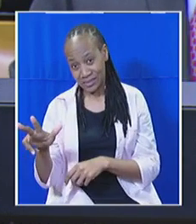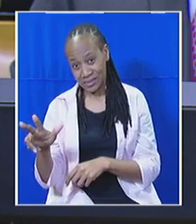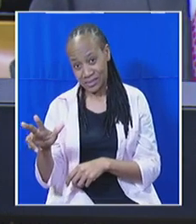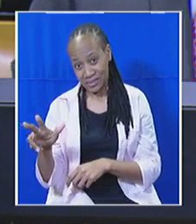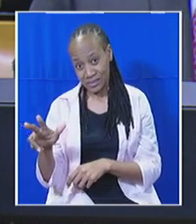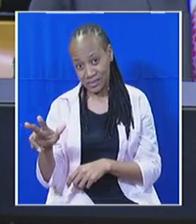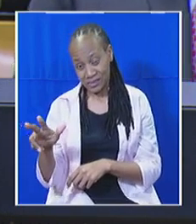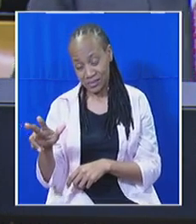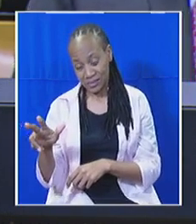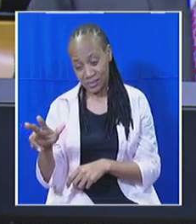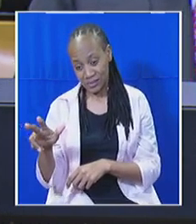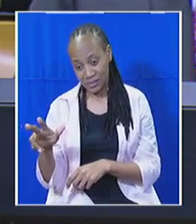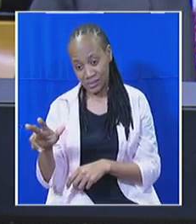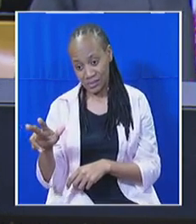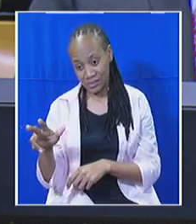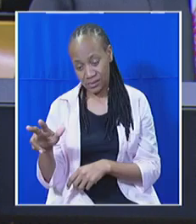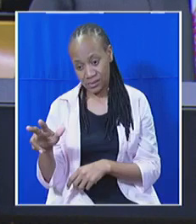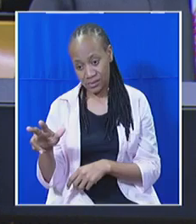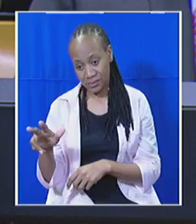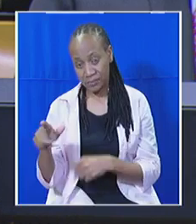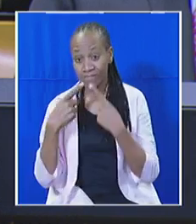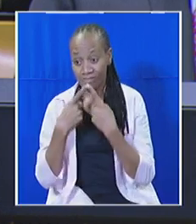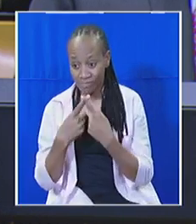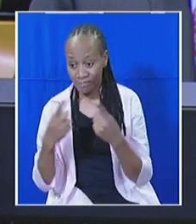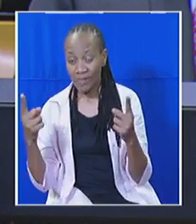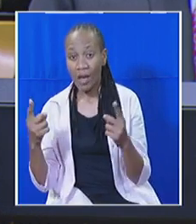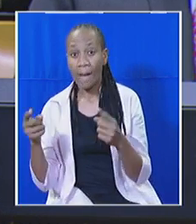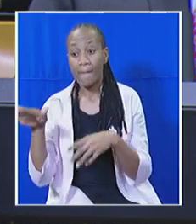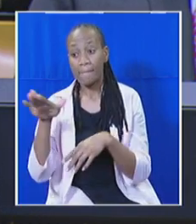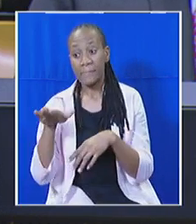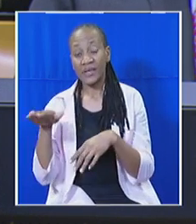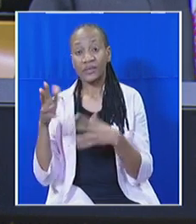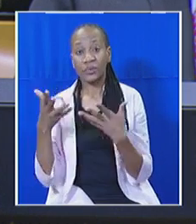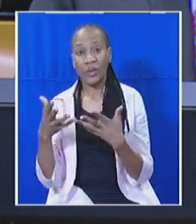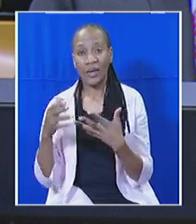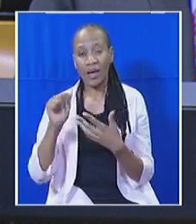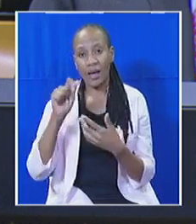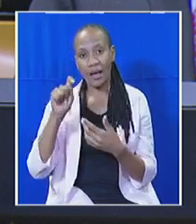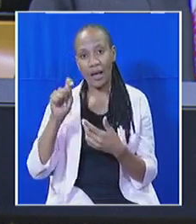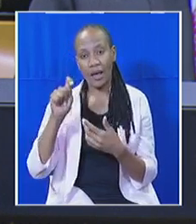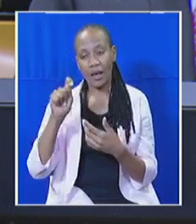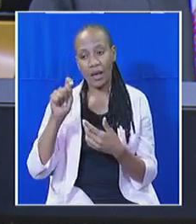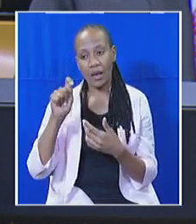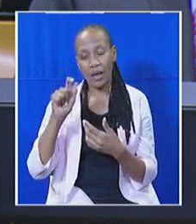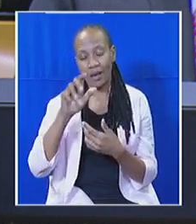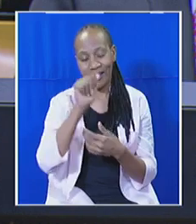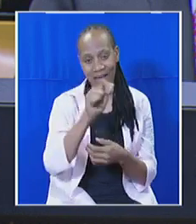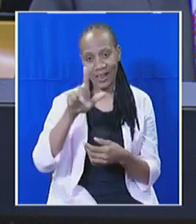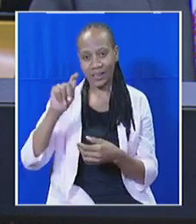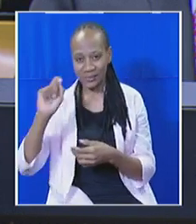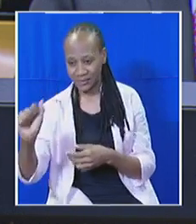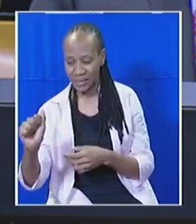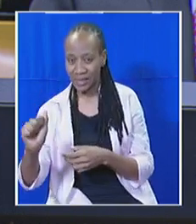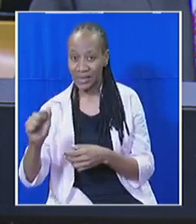Ata Declaration, which was declared at the small town of Alma Ata in the former Soviet Union. Article number 2 of